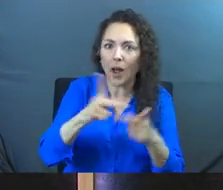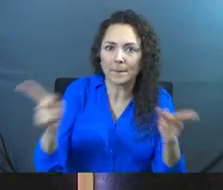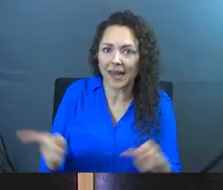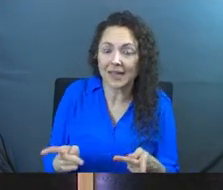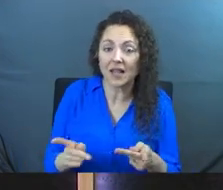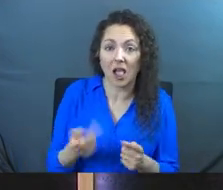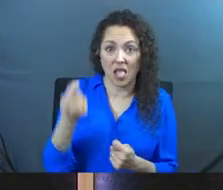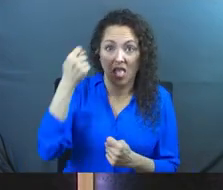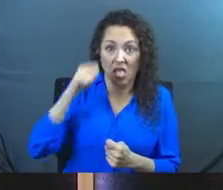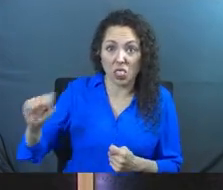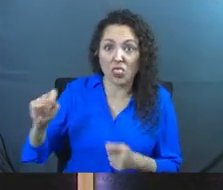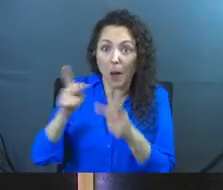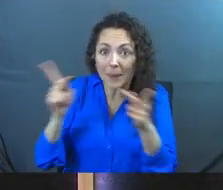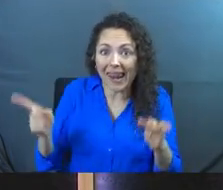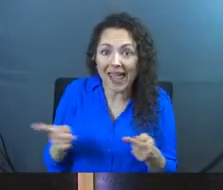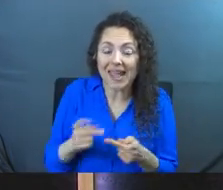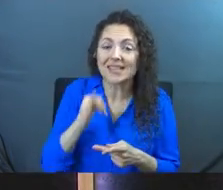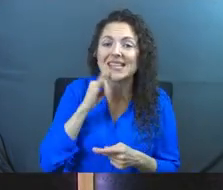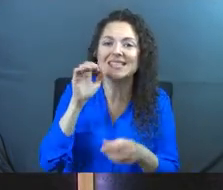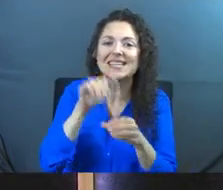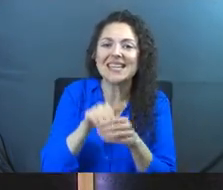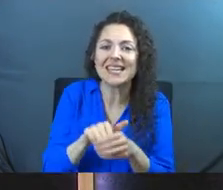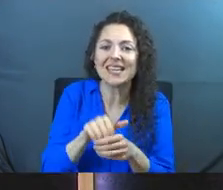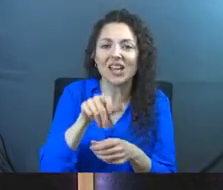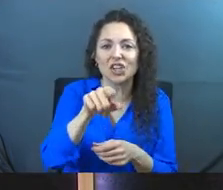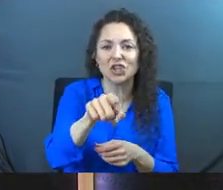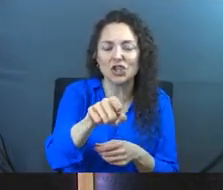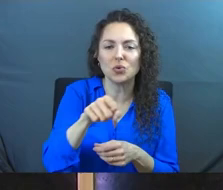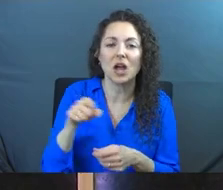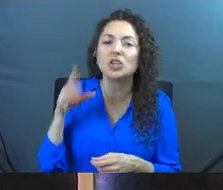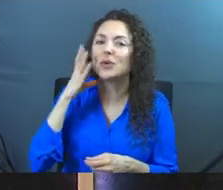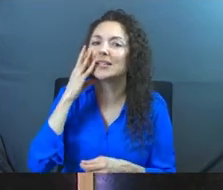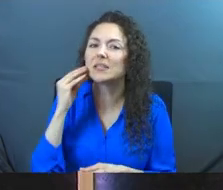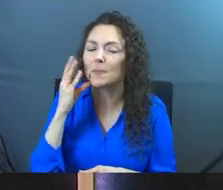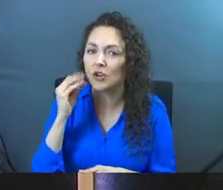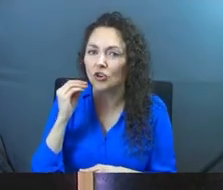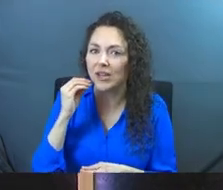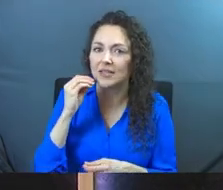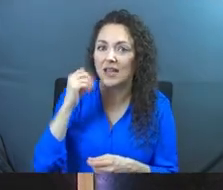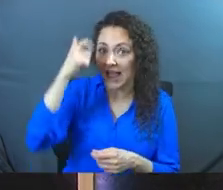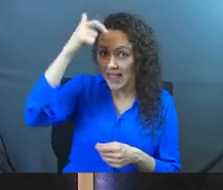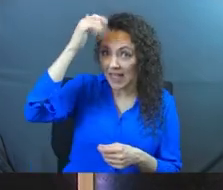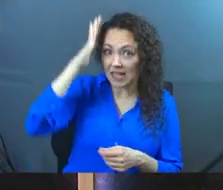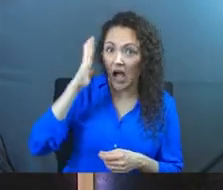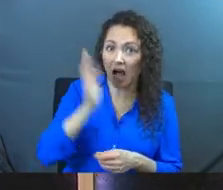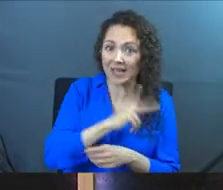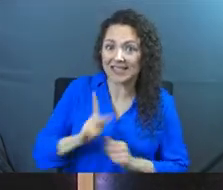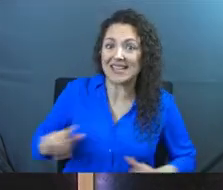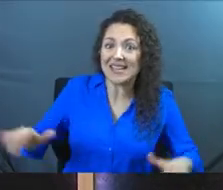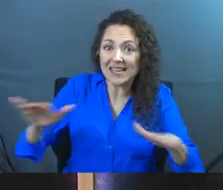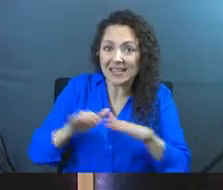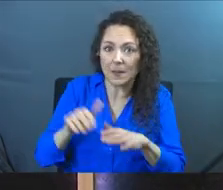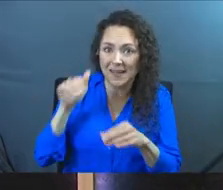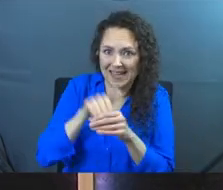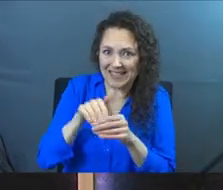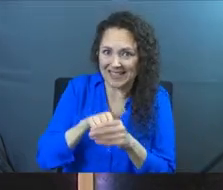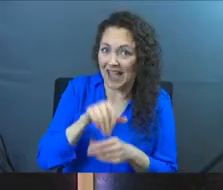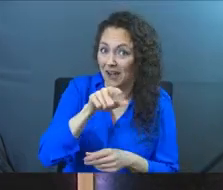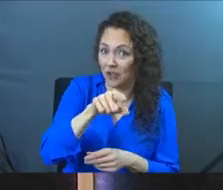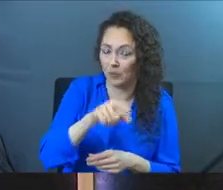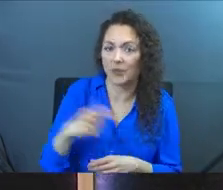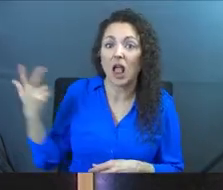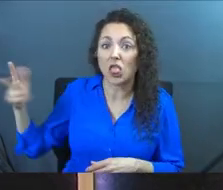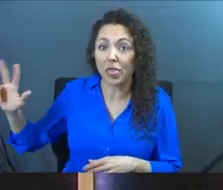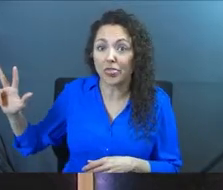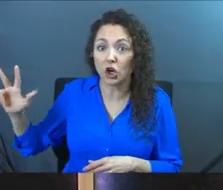The place is in you, where you get to experience the kingdom of God. The kingdom is not like anything else that we've seen. The third thing,